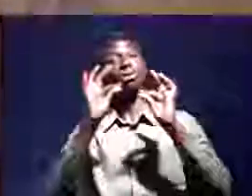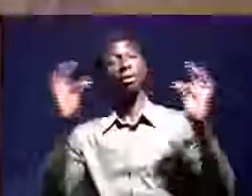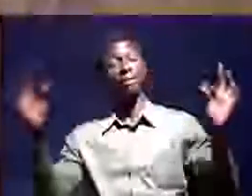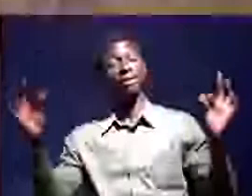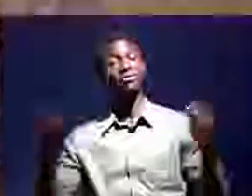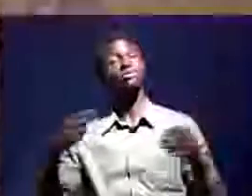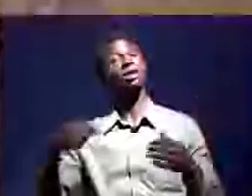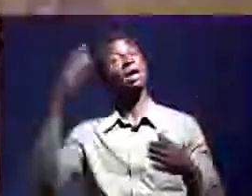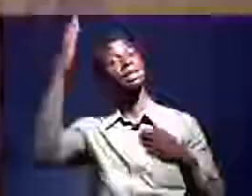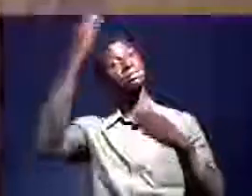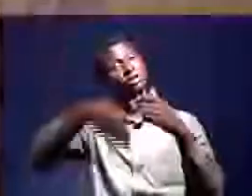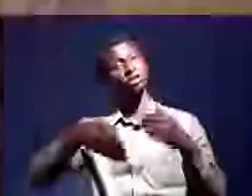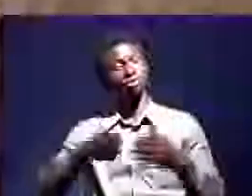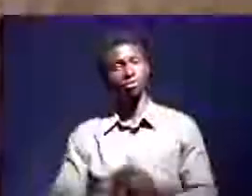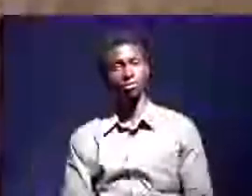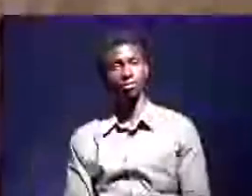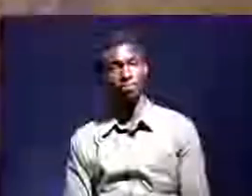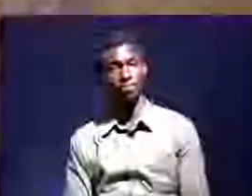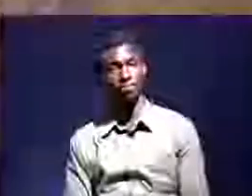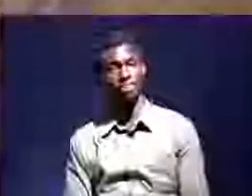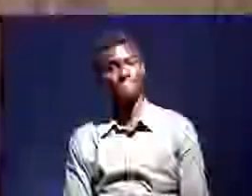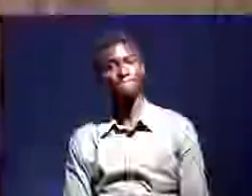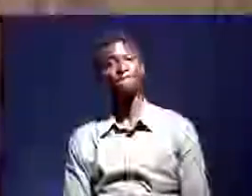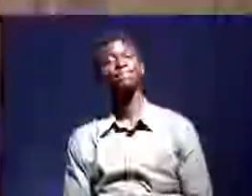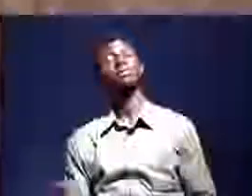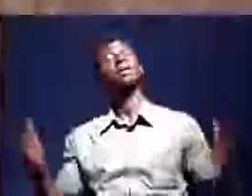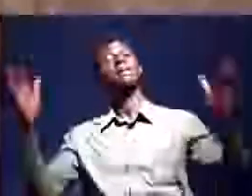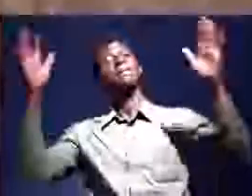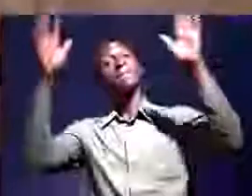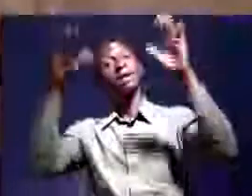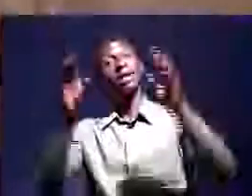your special blessing is upon them.